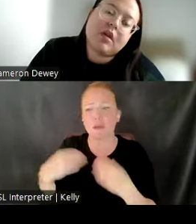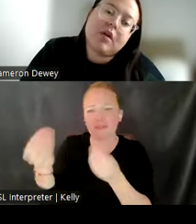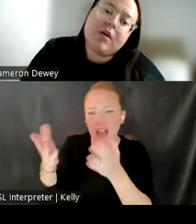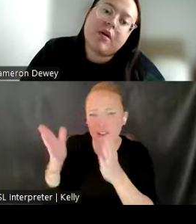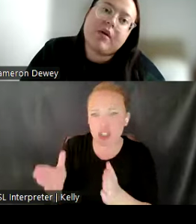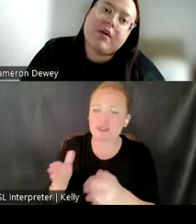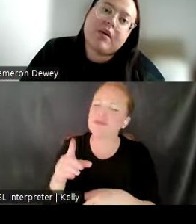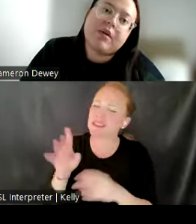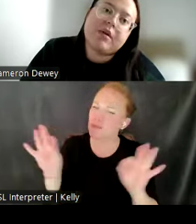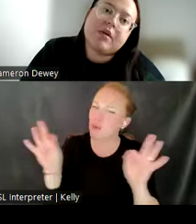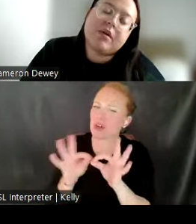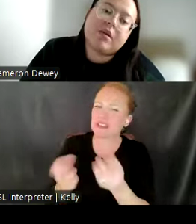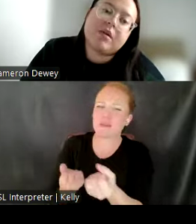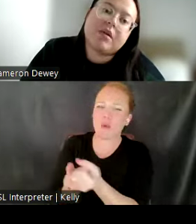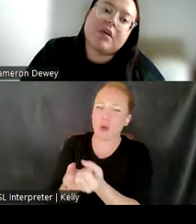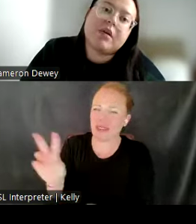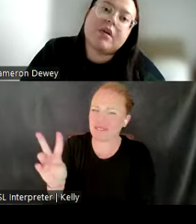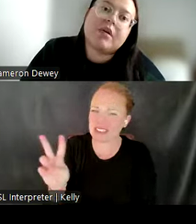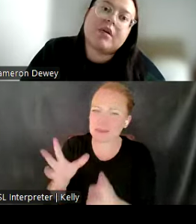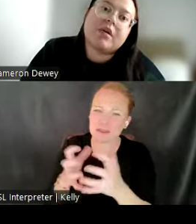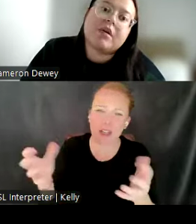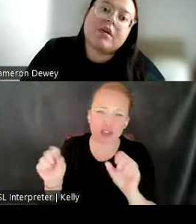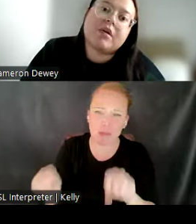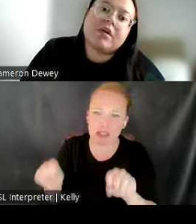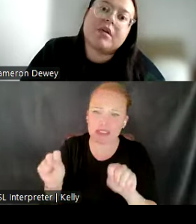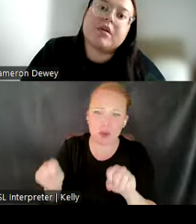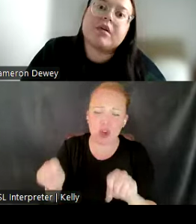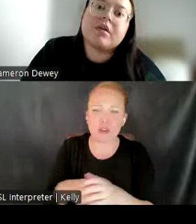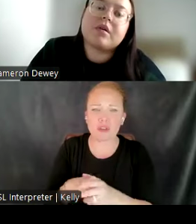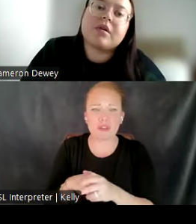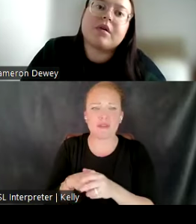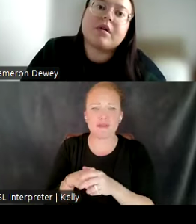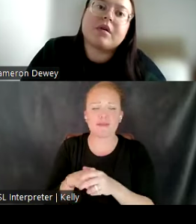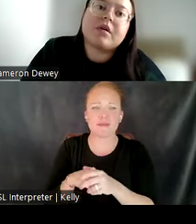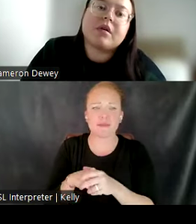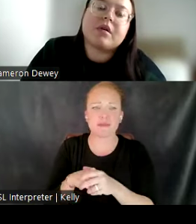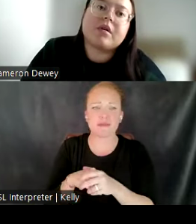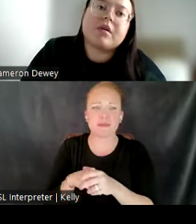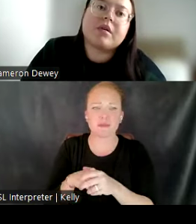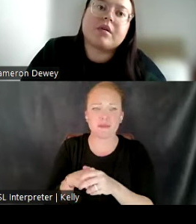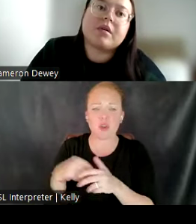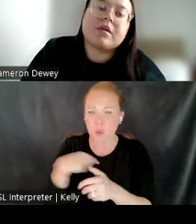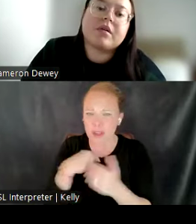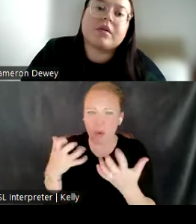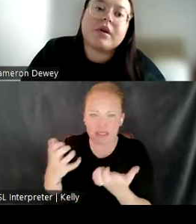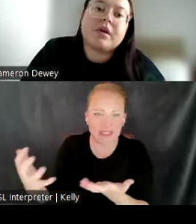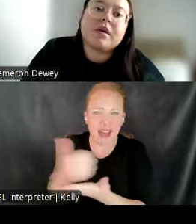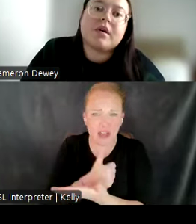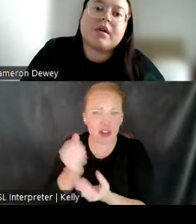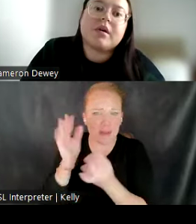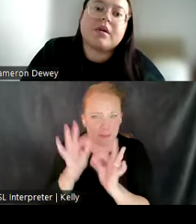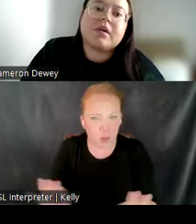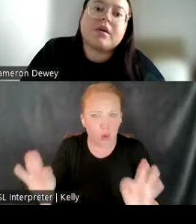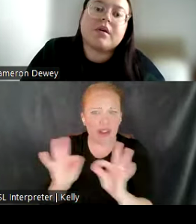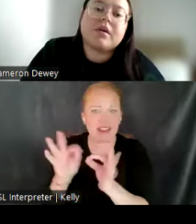the victim as best as possible. And of course, we want to ensure that, we're getting the important information, and we're trying